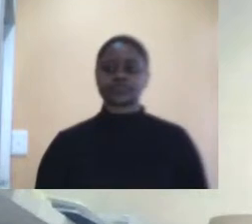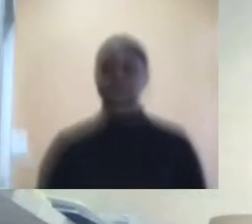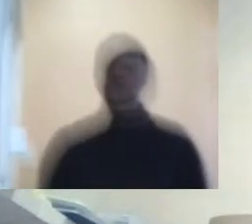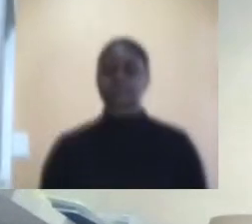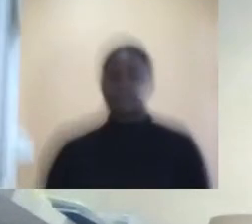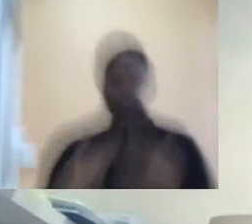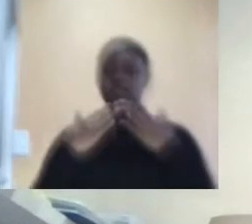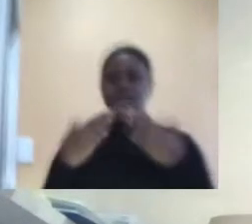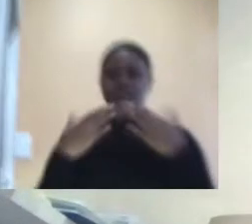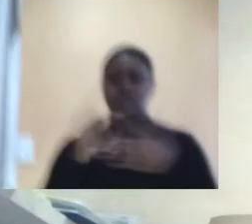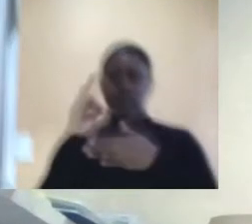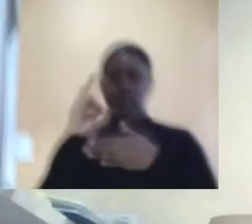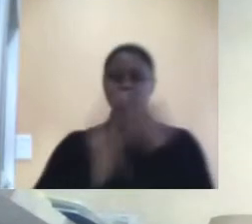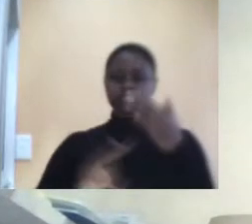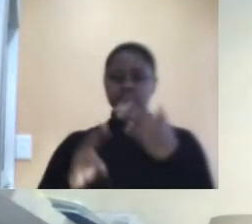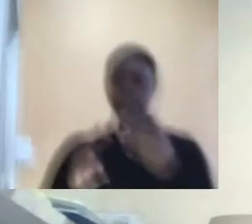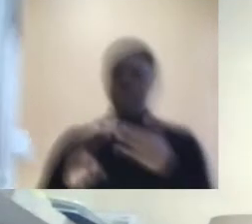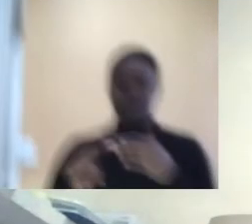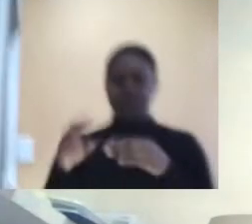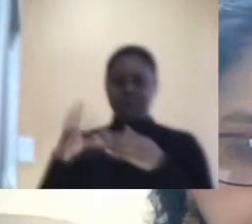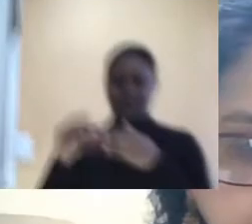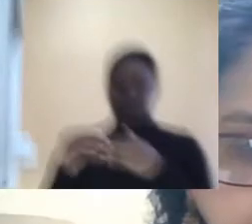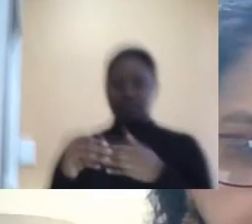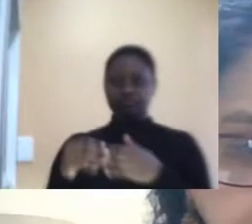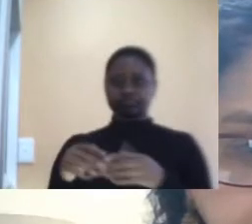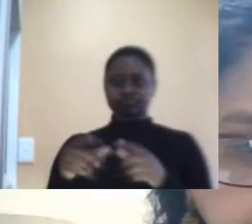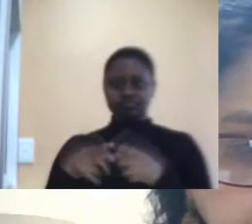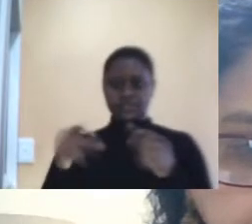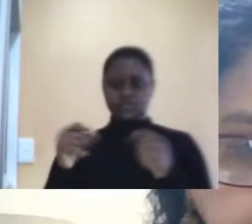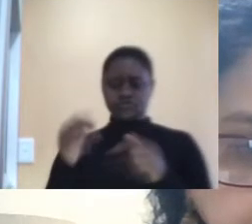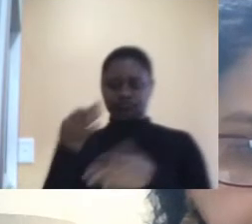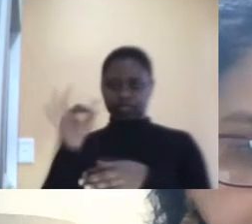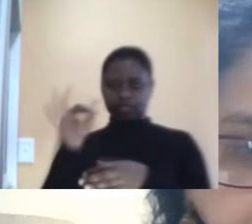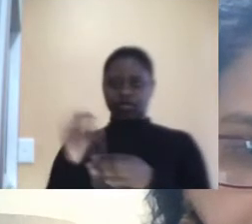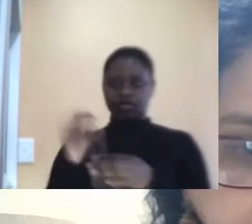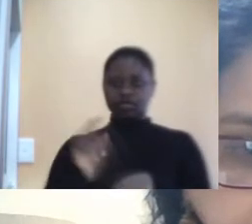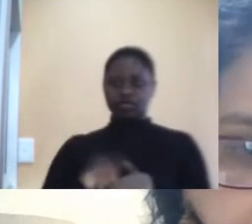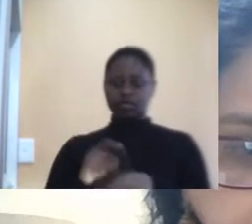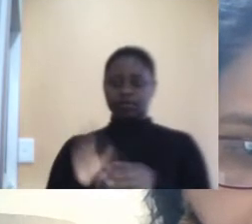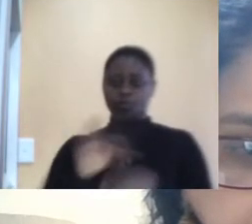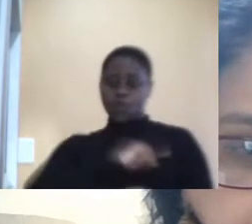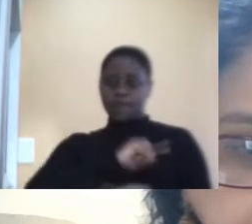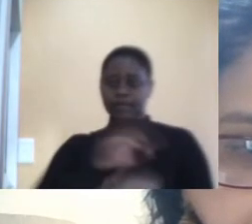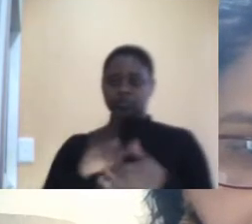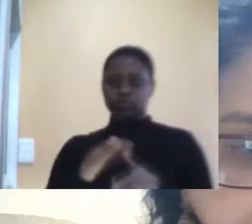Honorable Member. You manage your time very well because they're given 3 minutes.